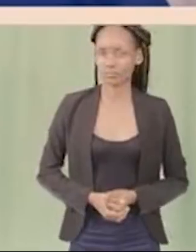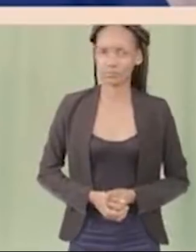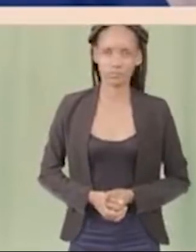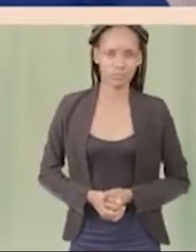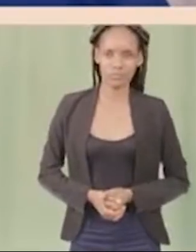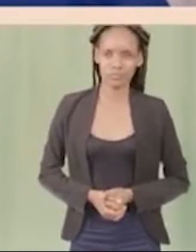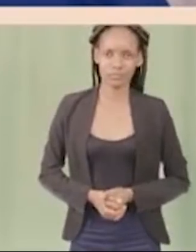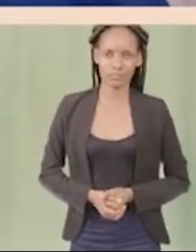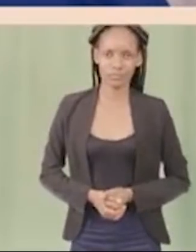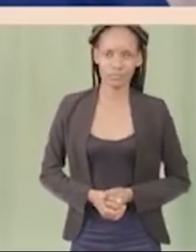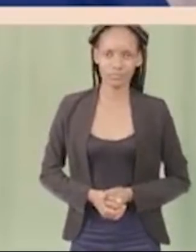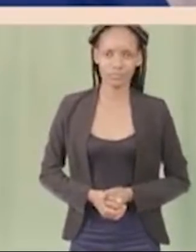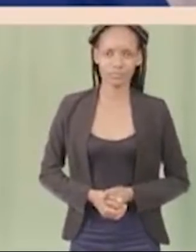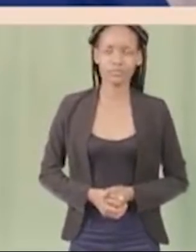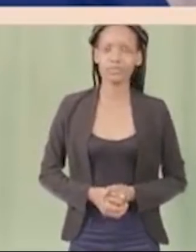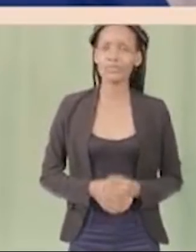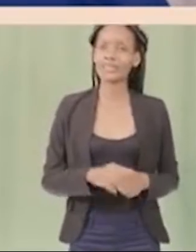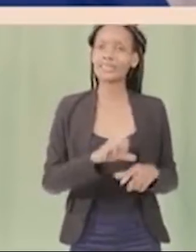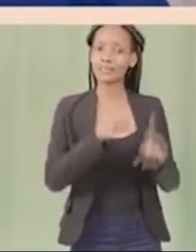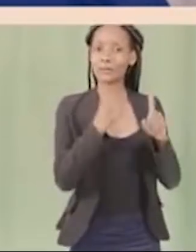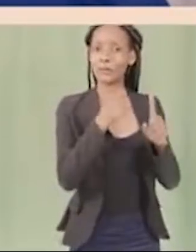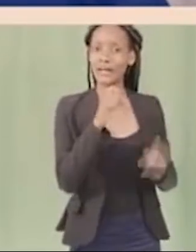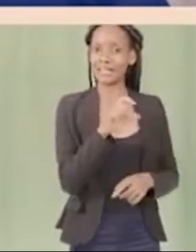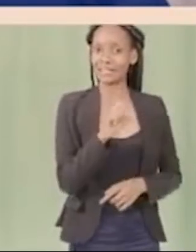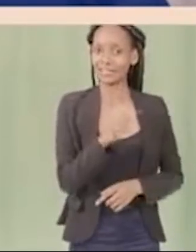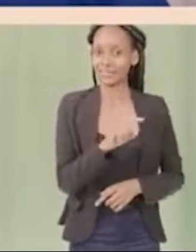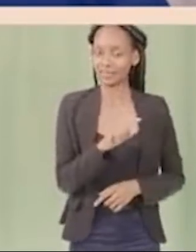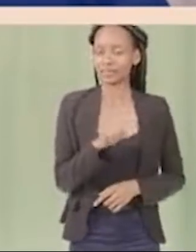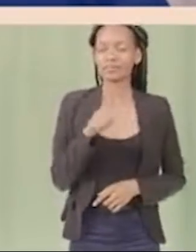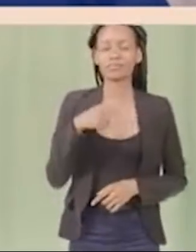We must be a society of equal opportunity for all,